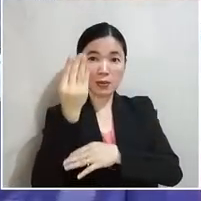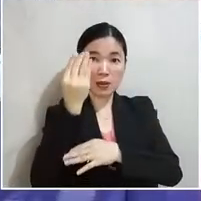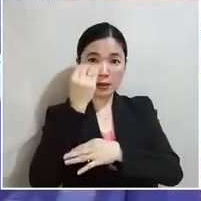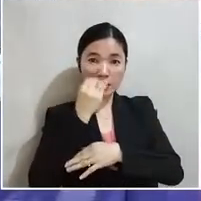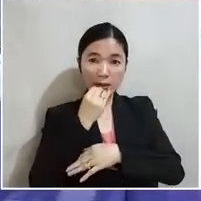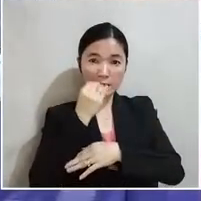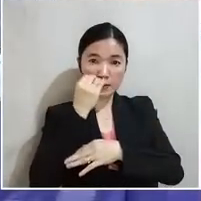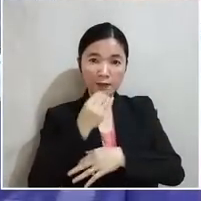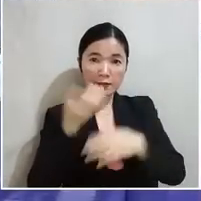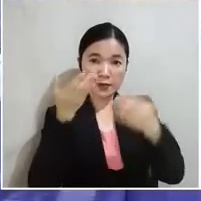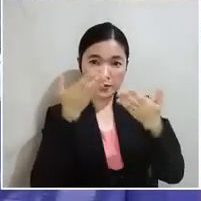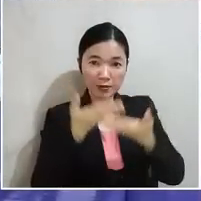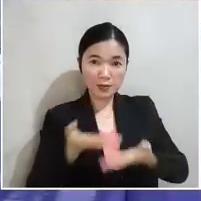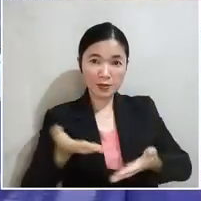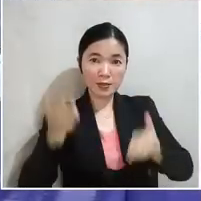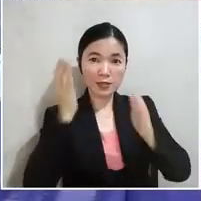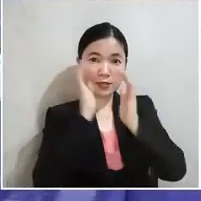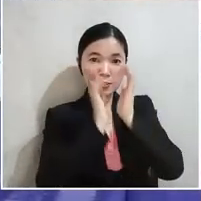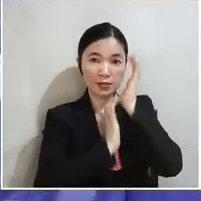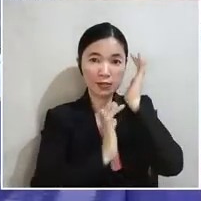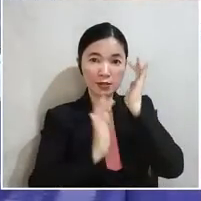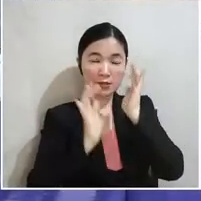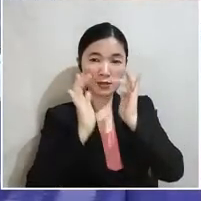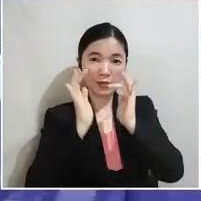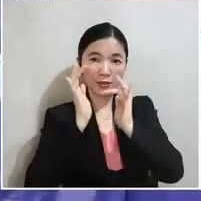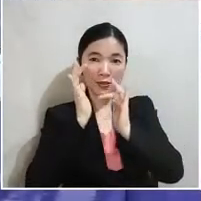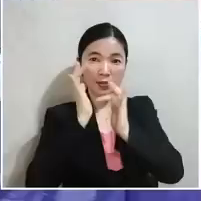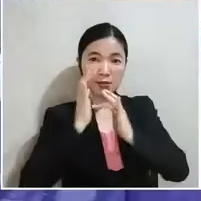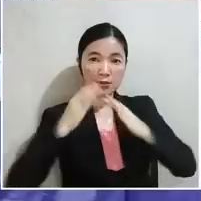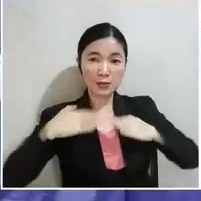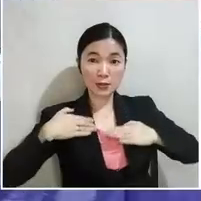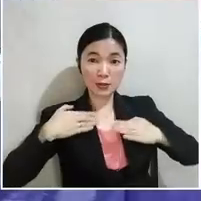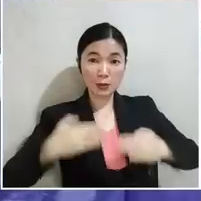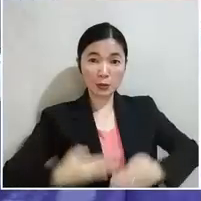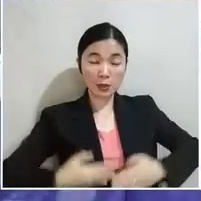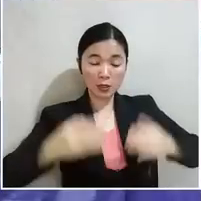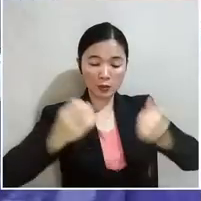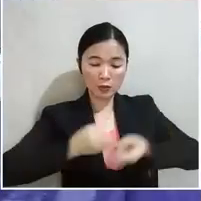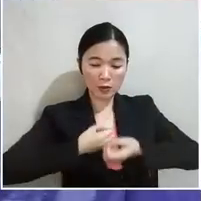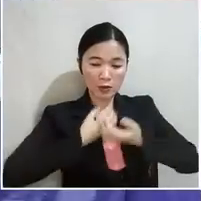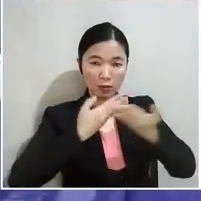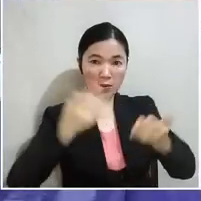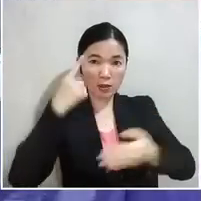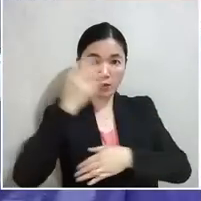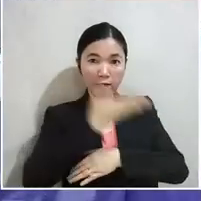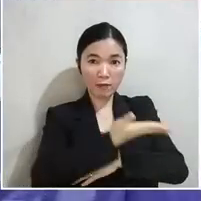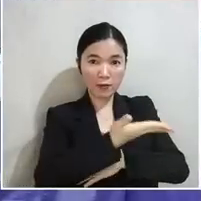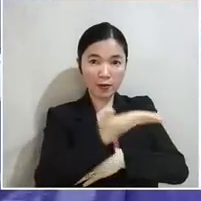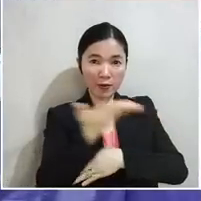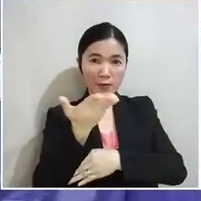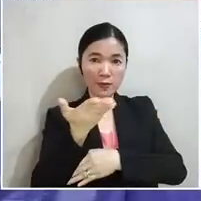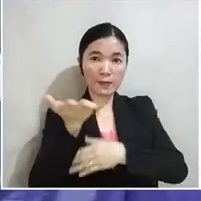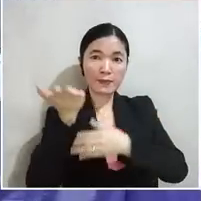eat of it, for this is my body, which will be given up for you."